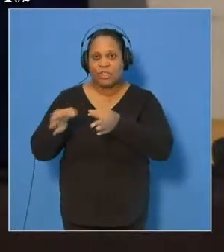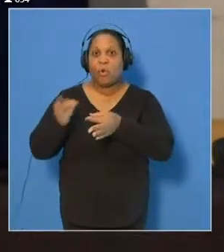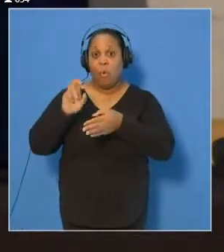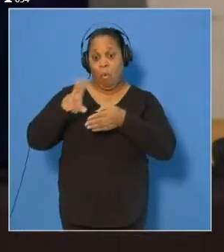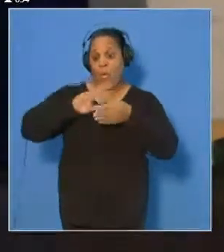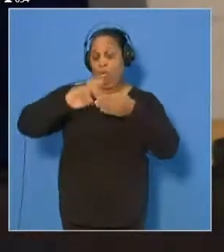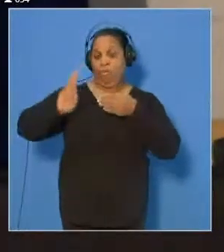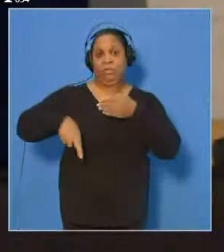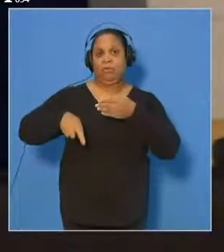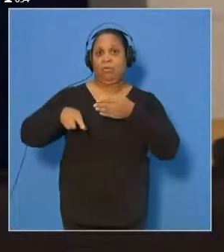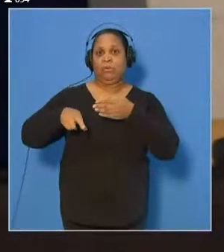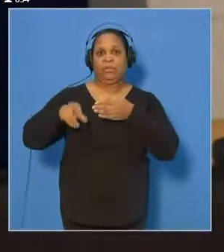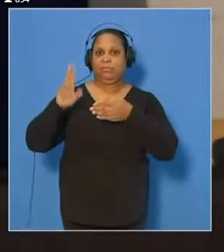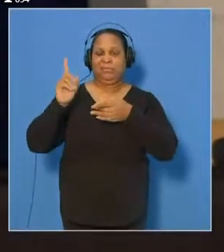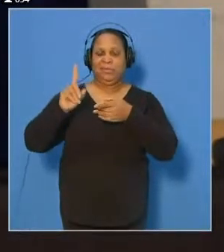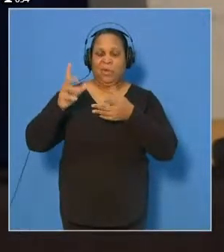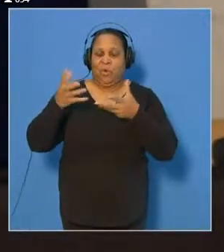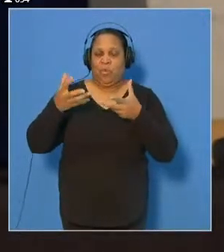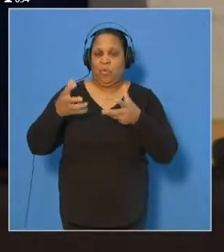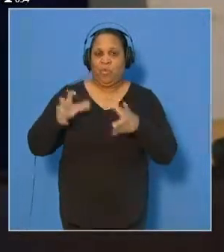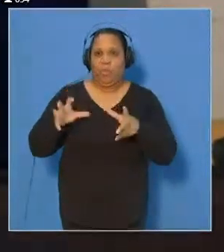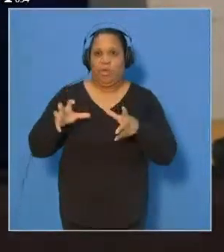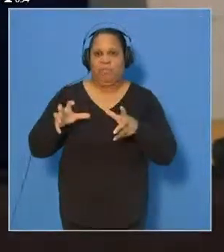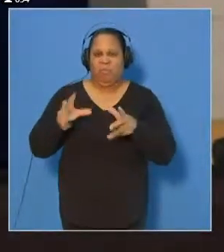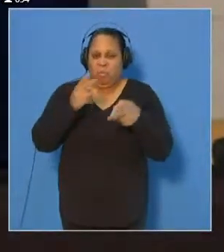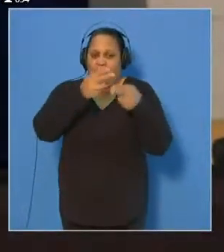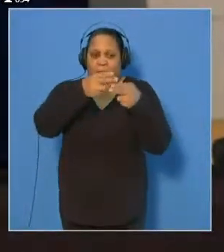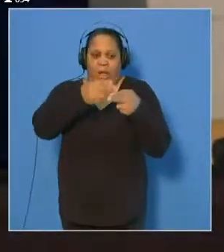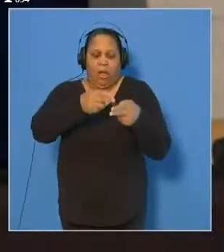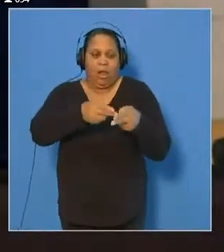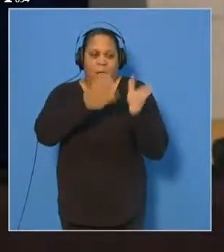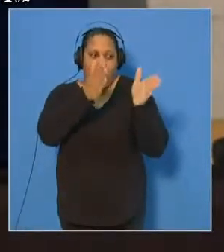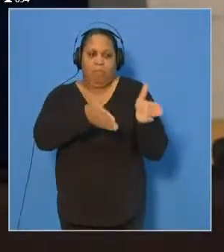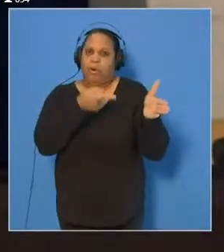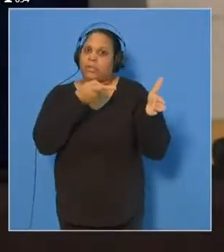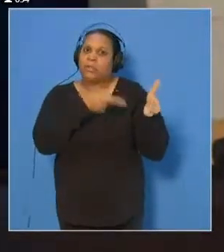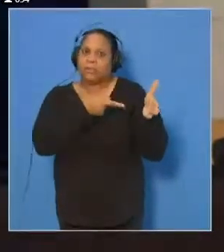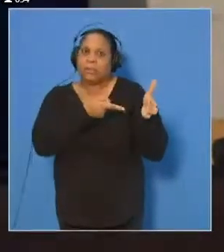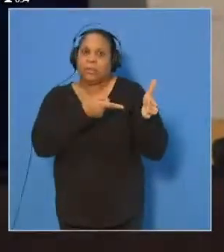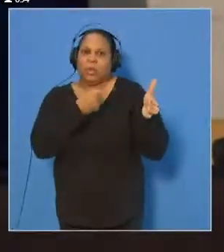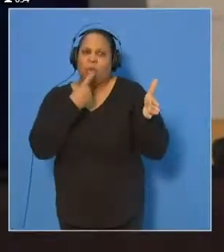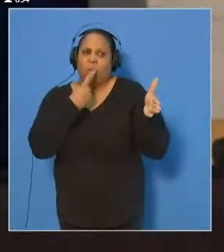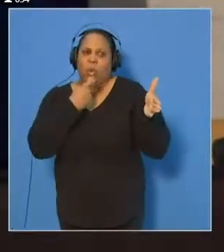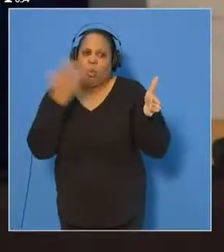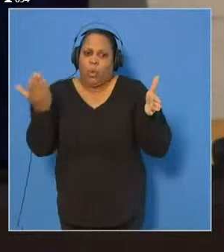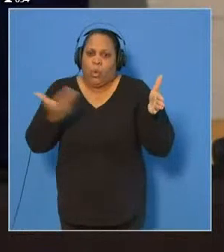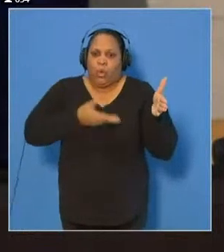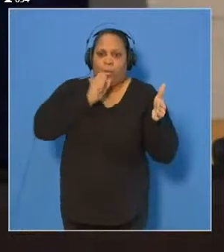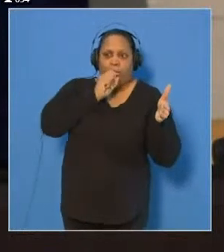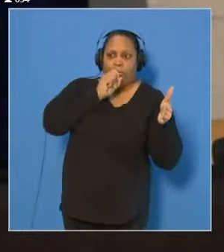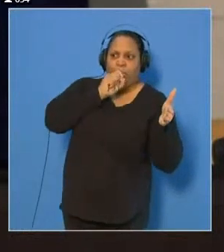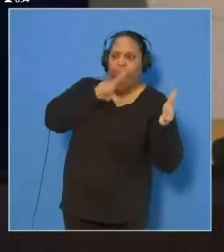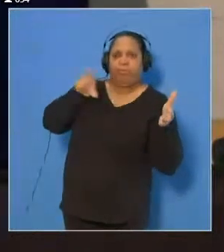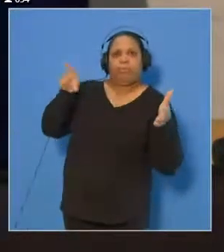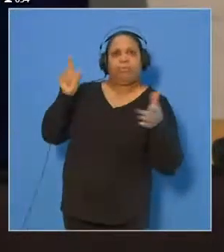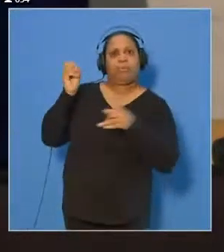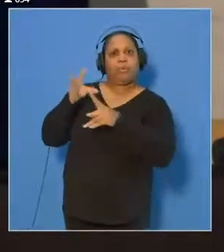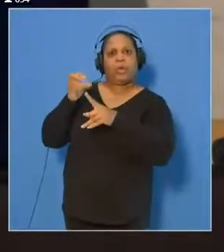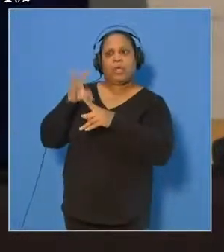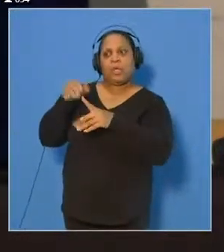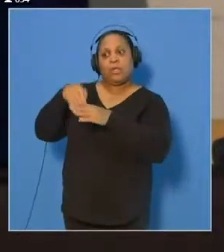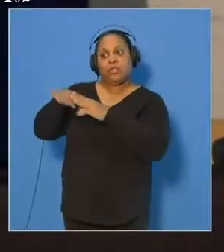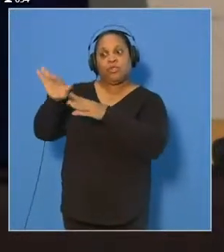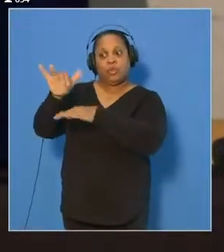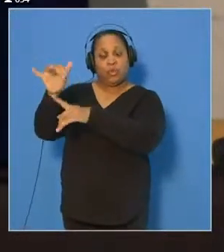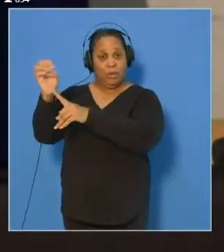investigation. We can't. We don't want to name the individual that might have introduced an infection into a setting.